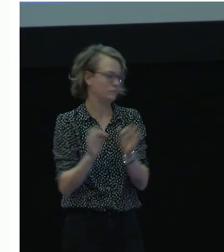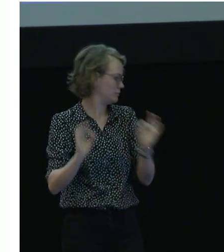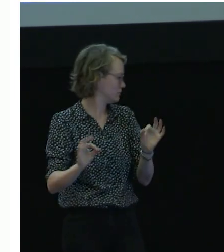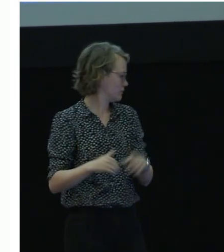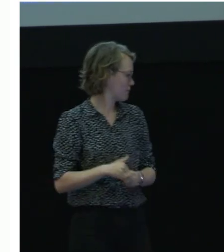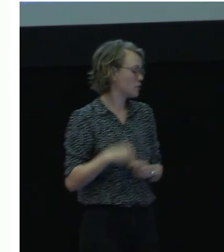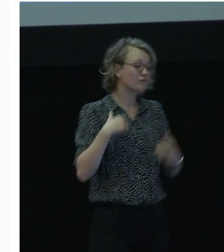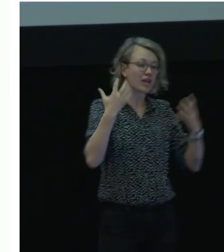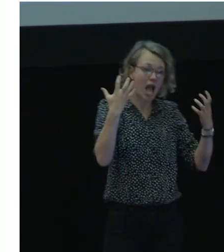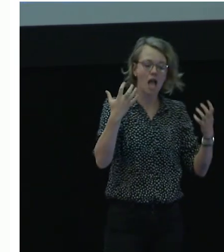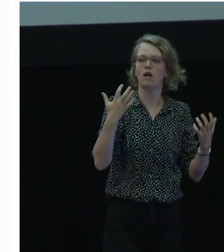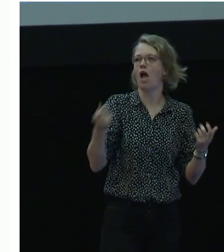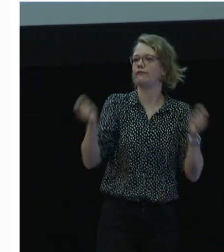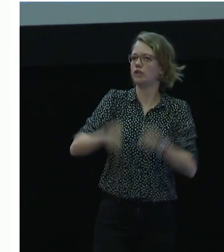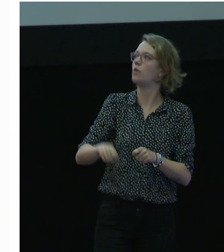Co-design.